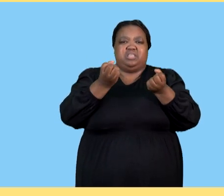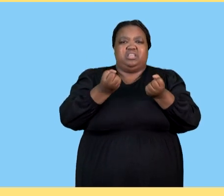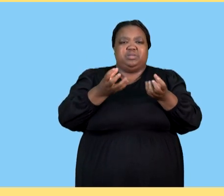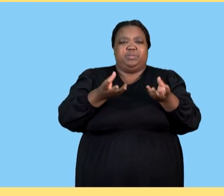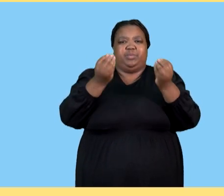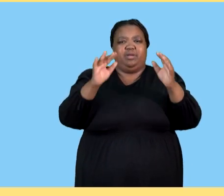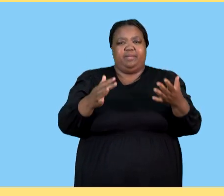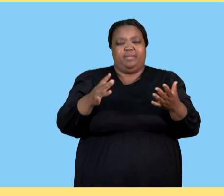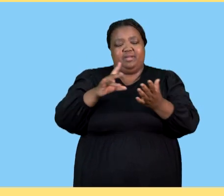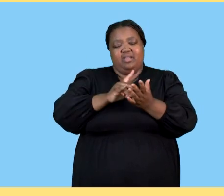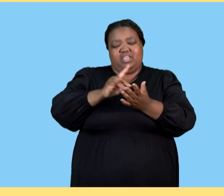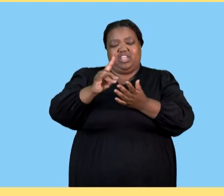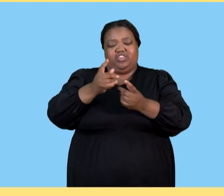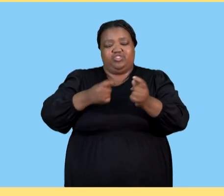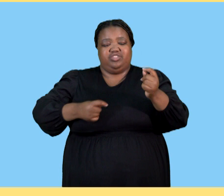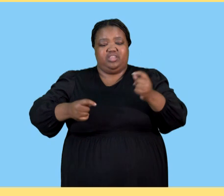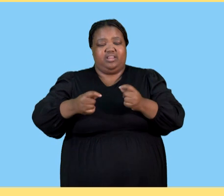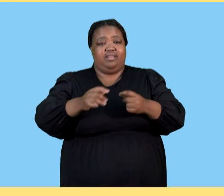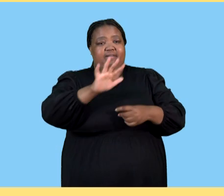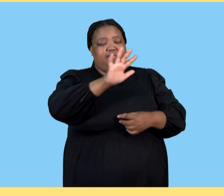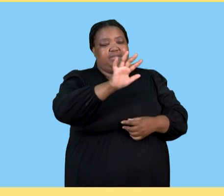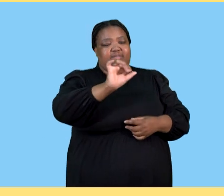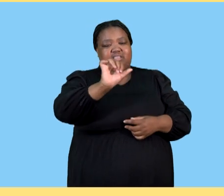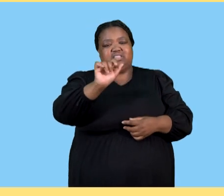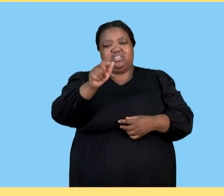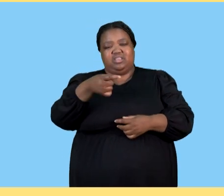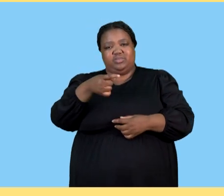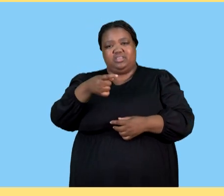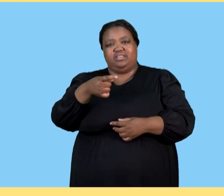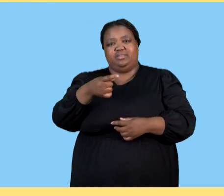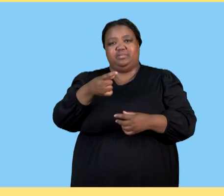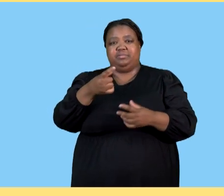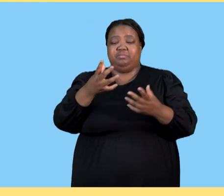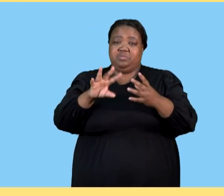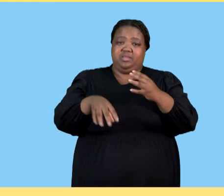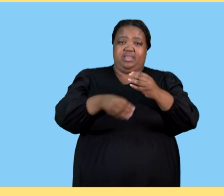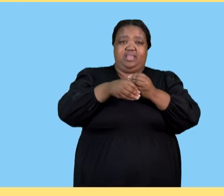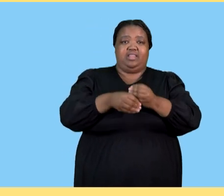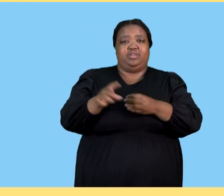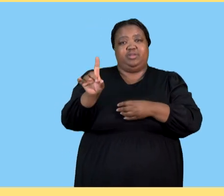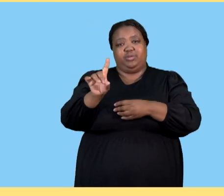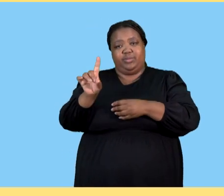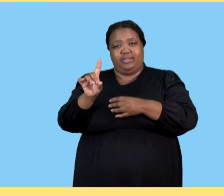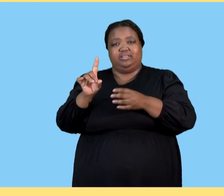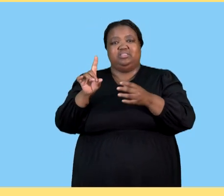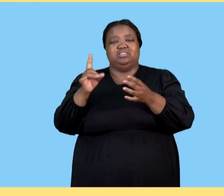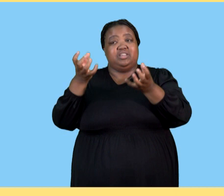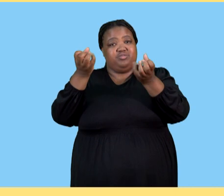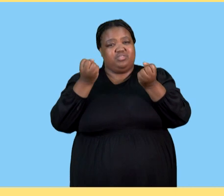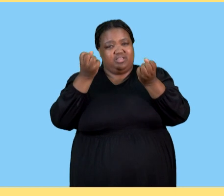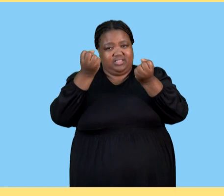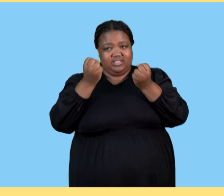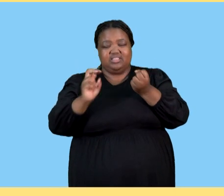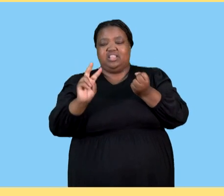add my cash sales, which is 56,000. Then I will add my receipts